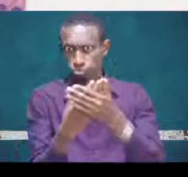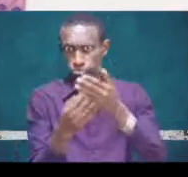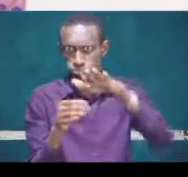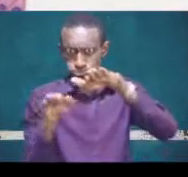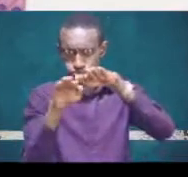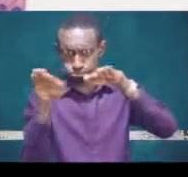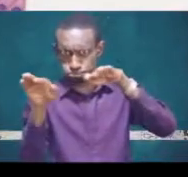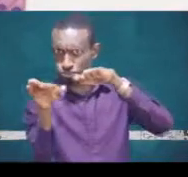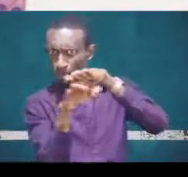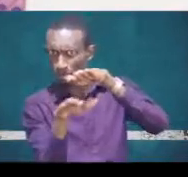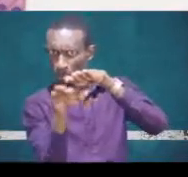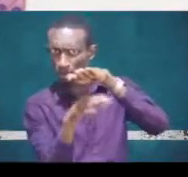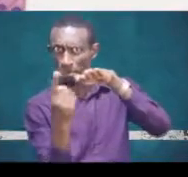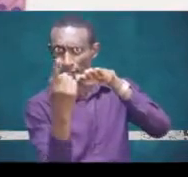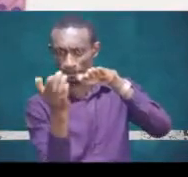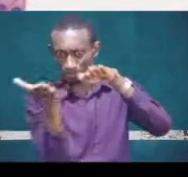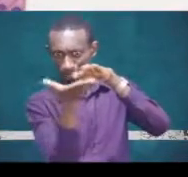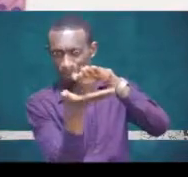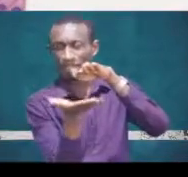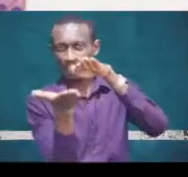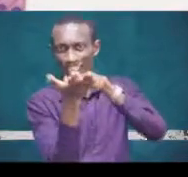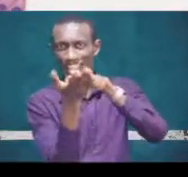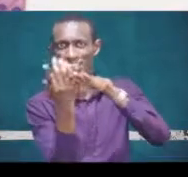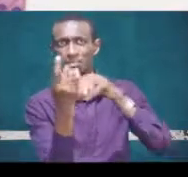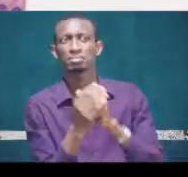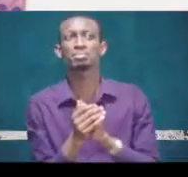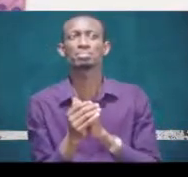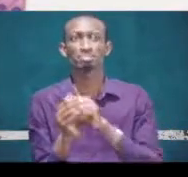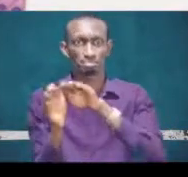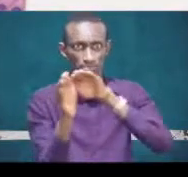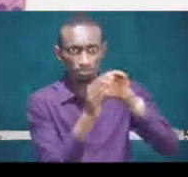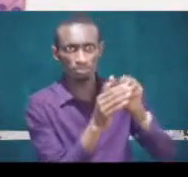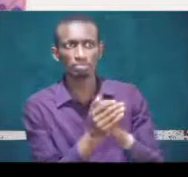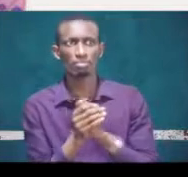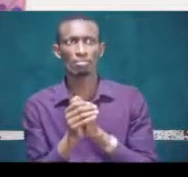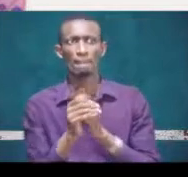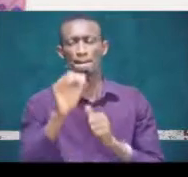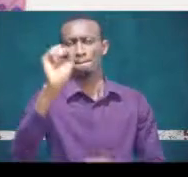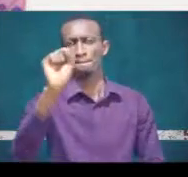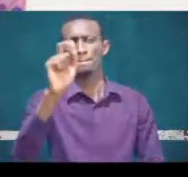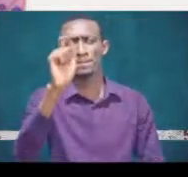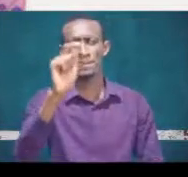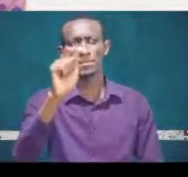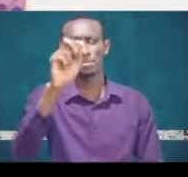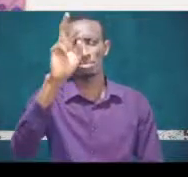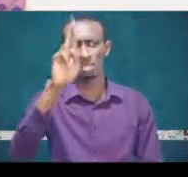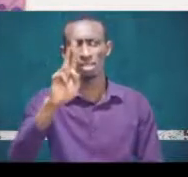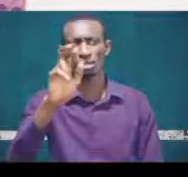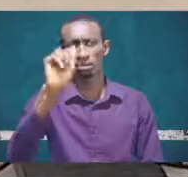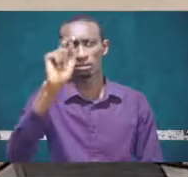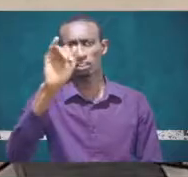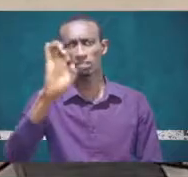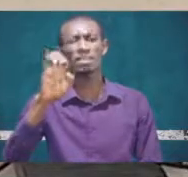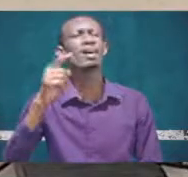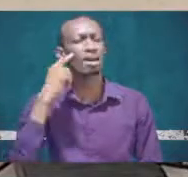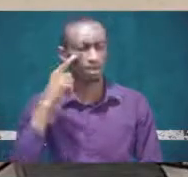to stratified, that's where we see multiple layers. 2, 3, or more than 3